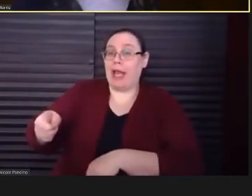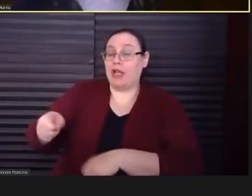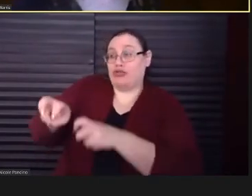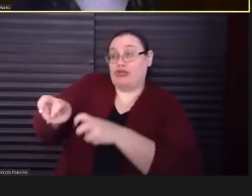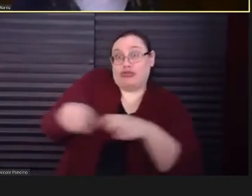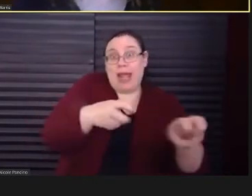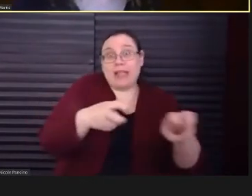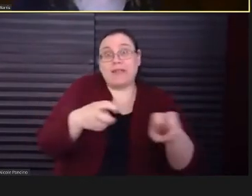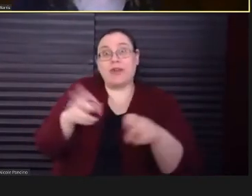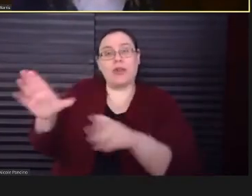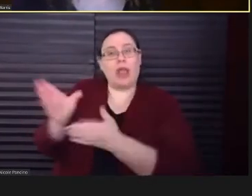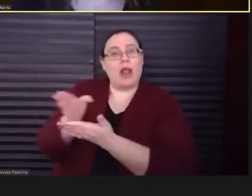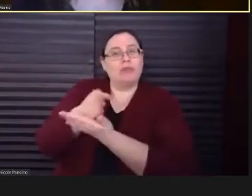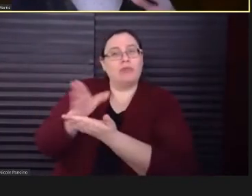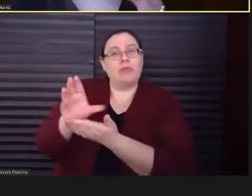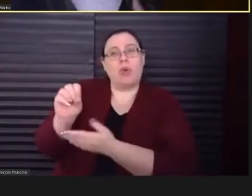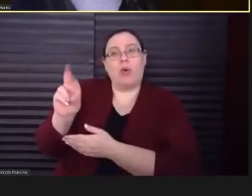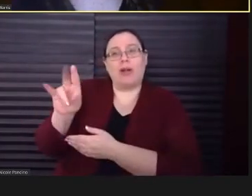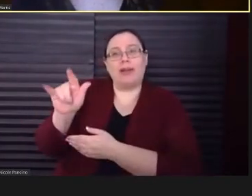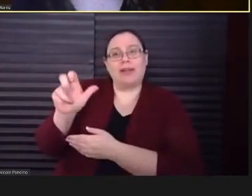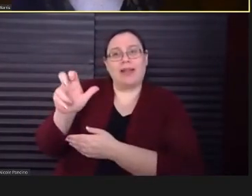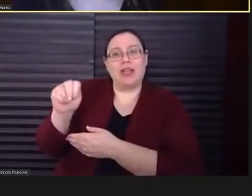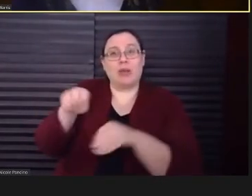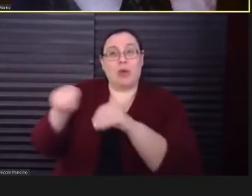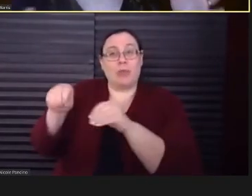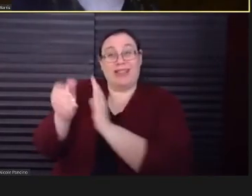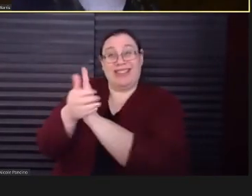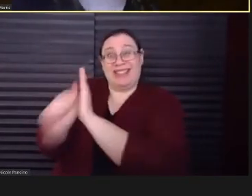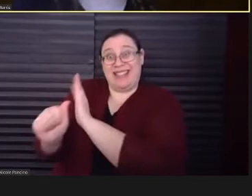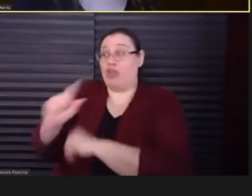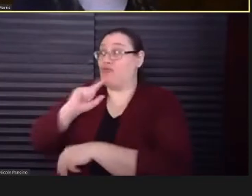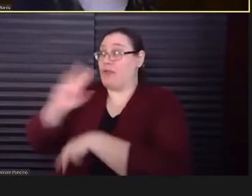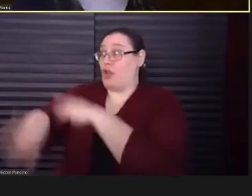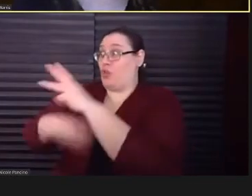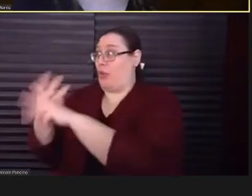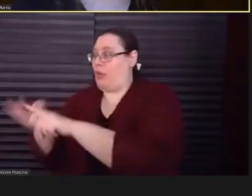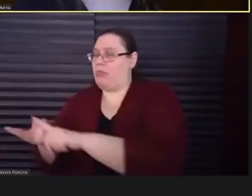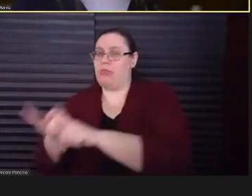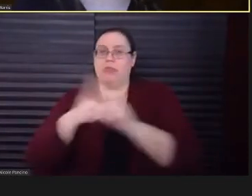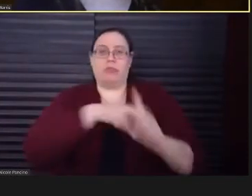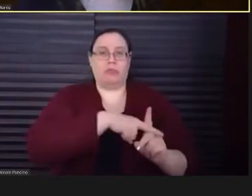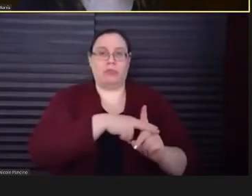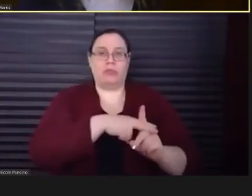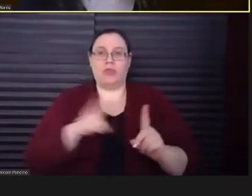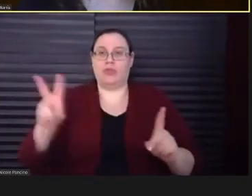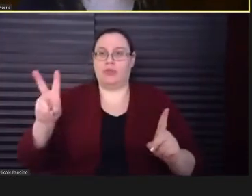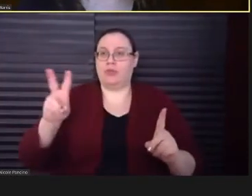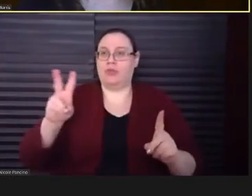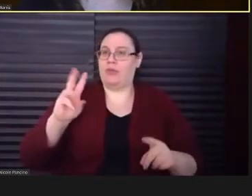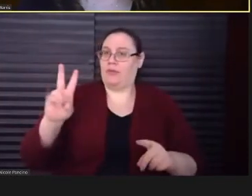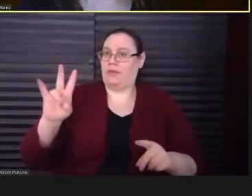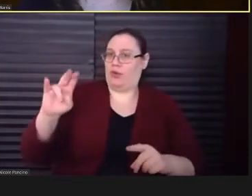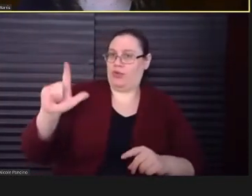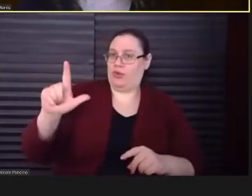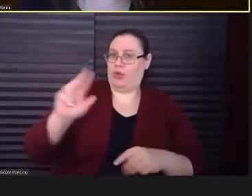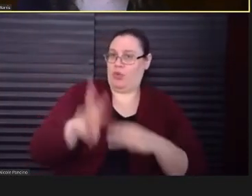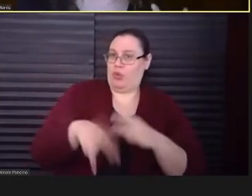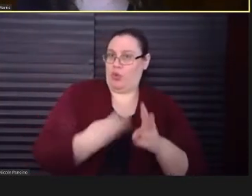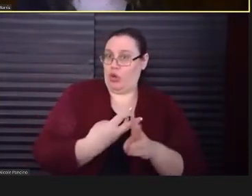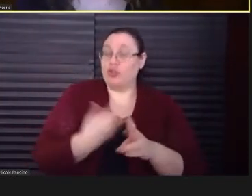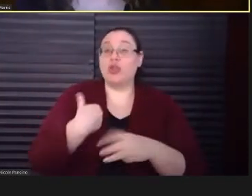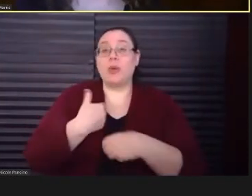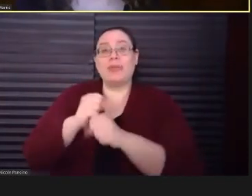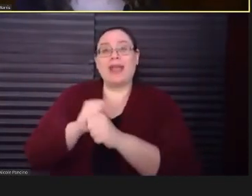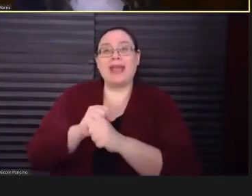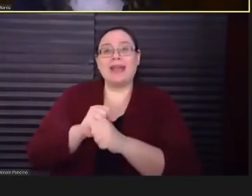extensive orientation and mobility skills from the real world into the virtual world. And so to that end, we created a 6 degree